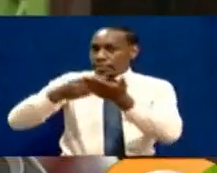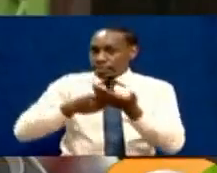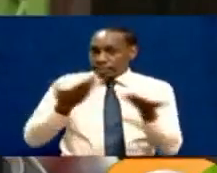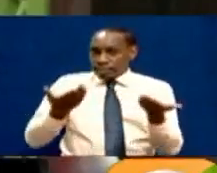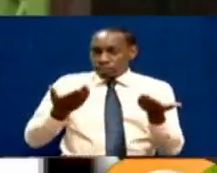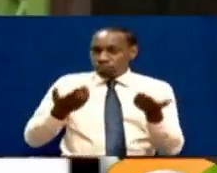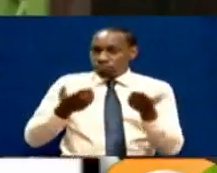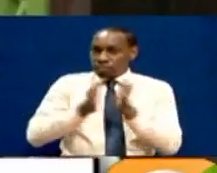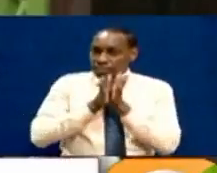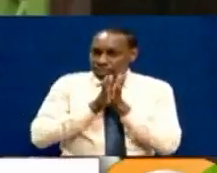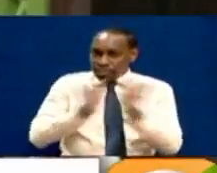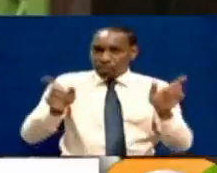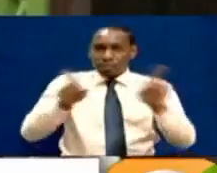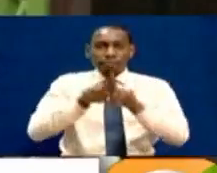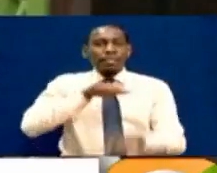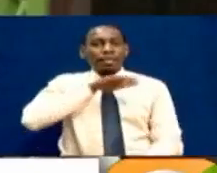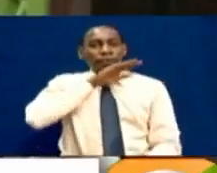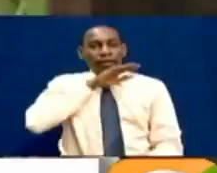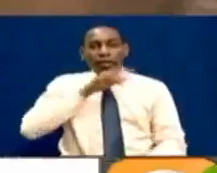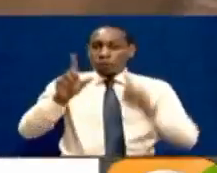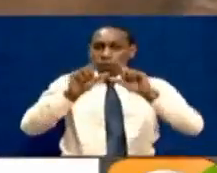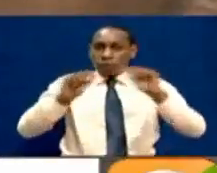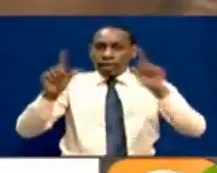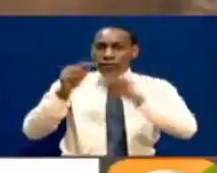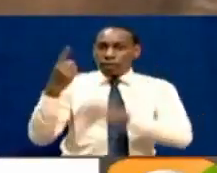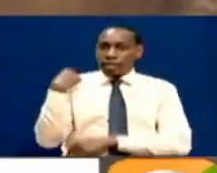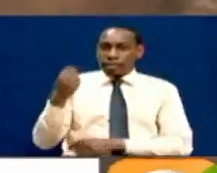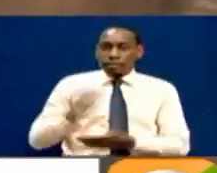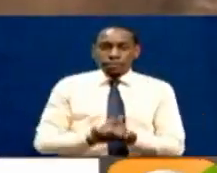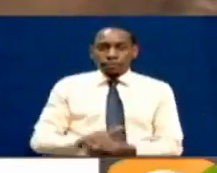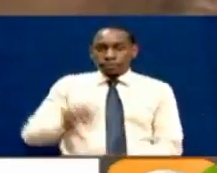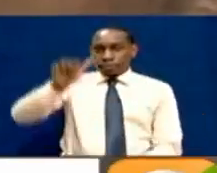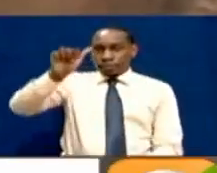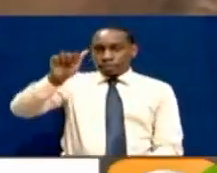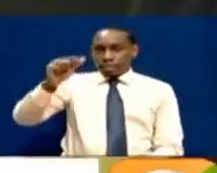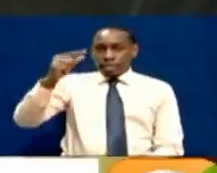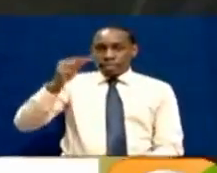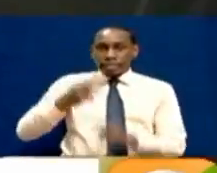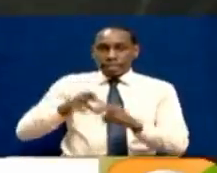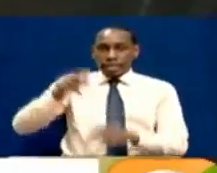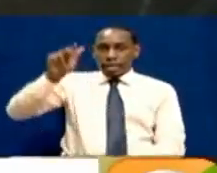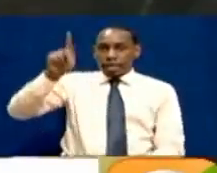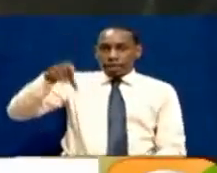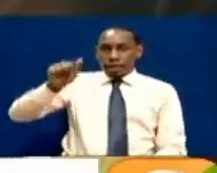with robustly, like Raila Odinga said the other day. Attorney General Professor Paul